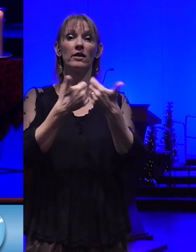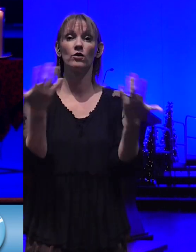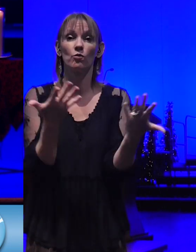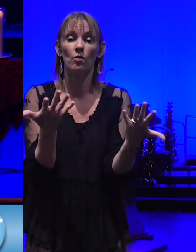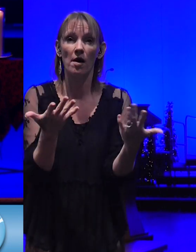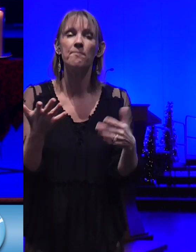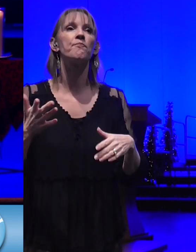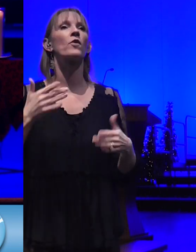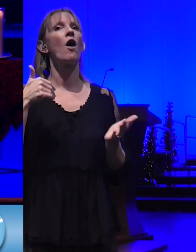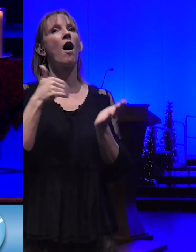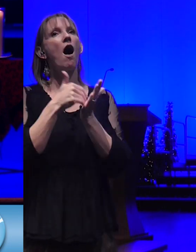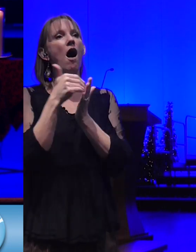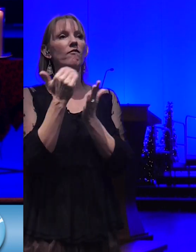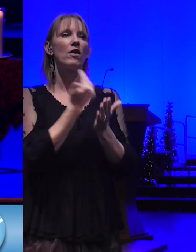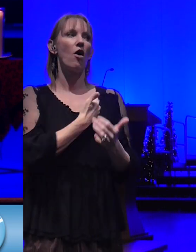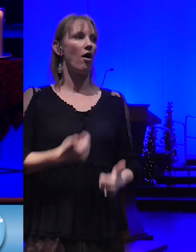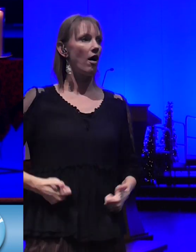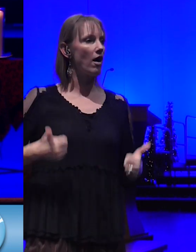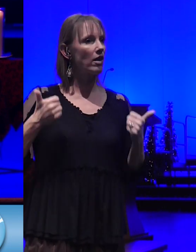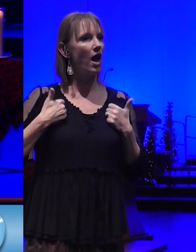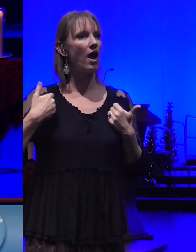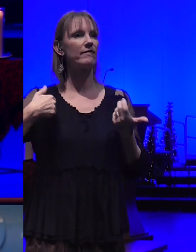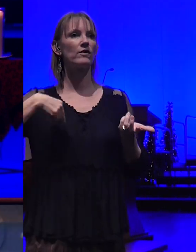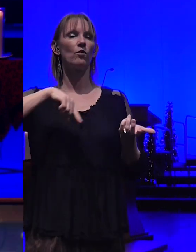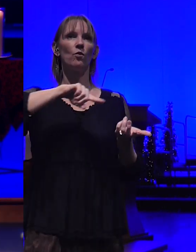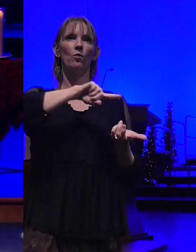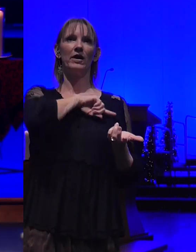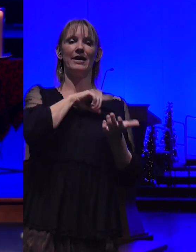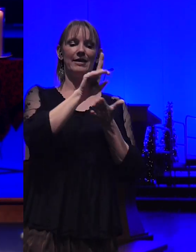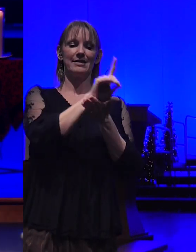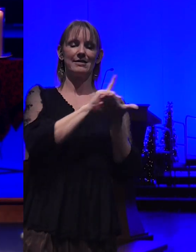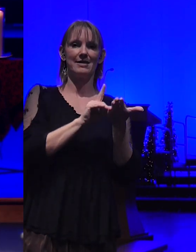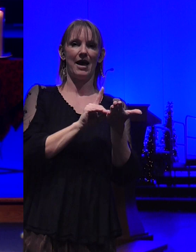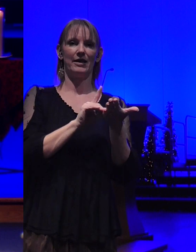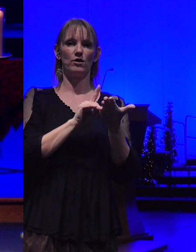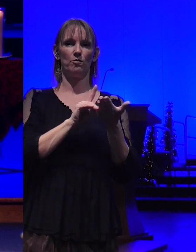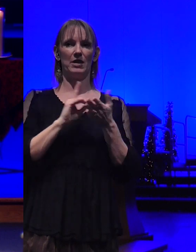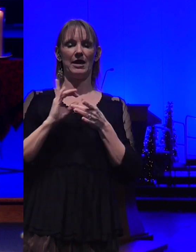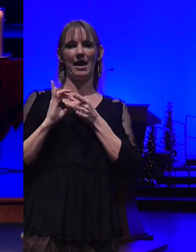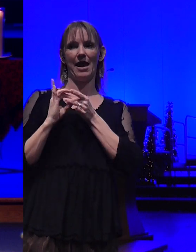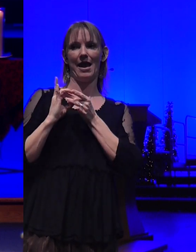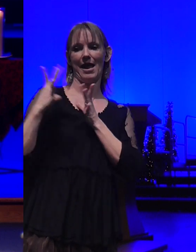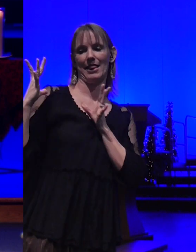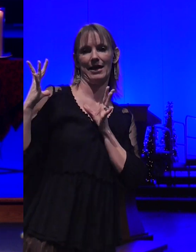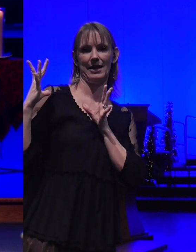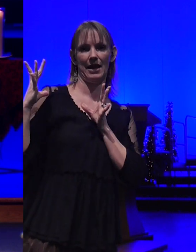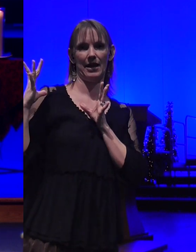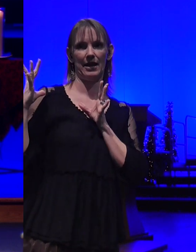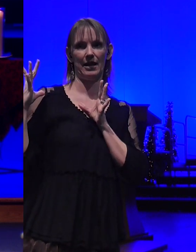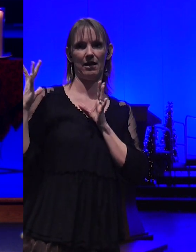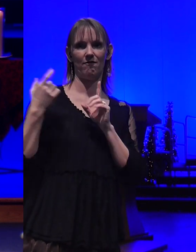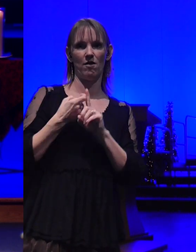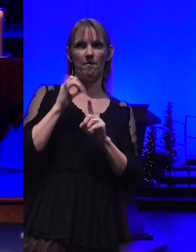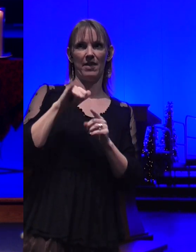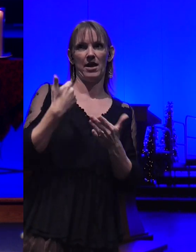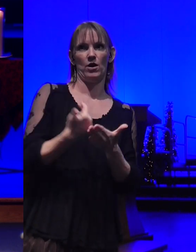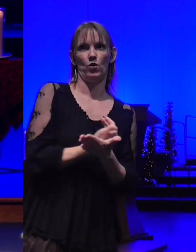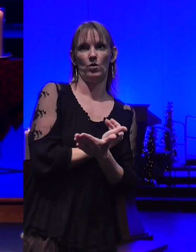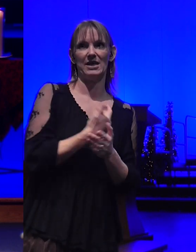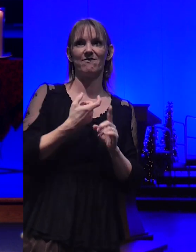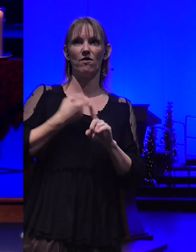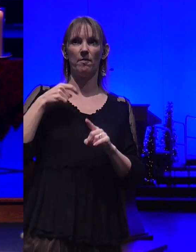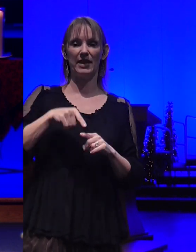often we orchestrate our lives to be alienated to this newness,